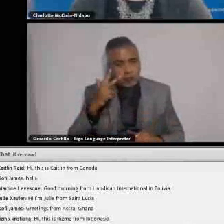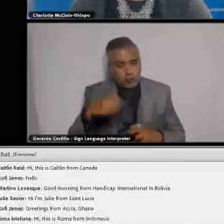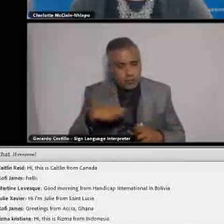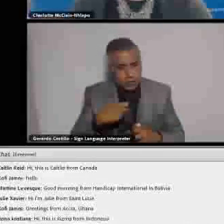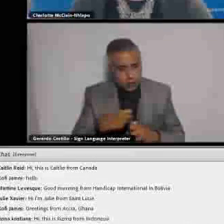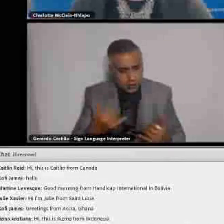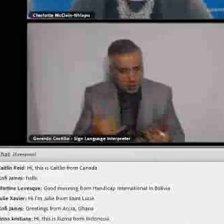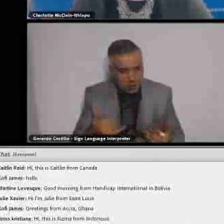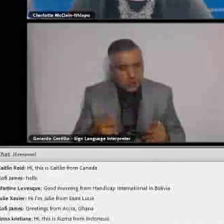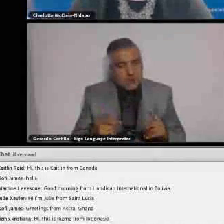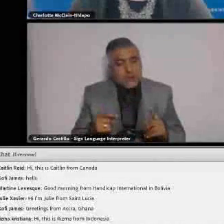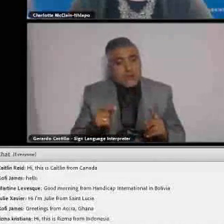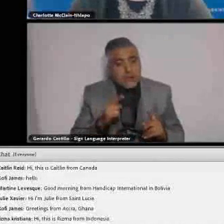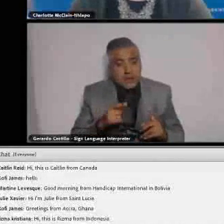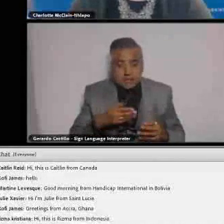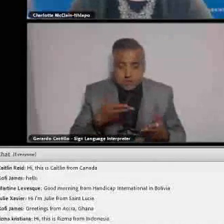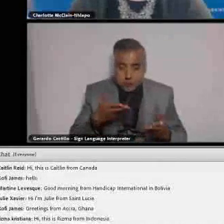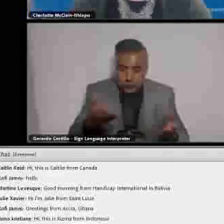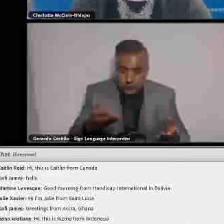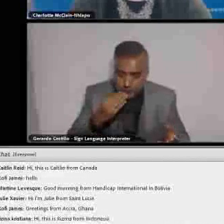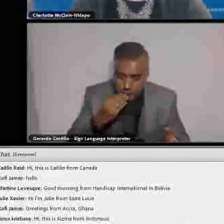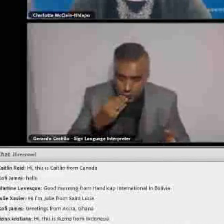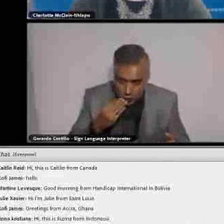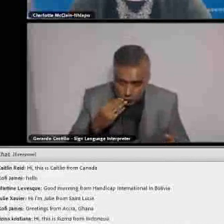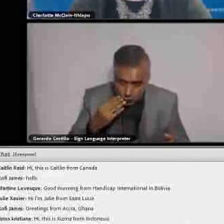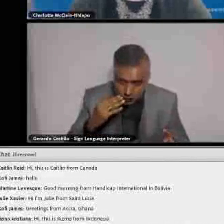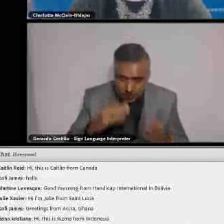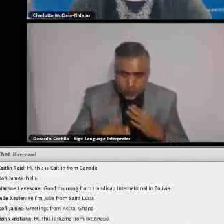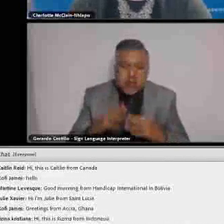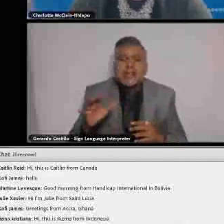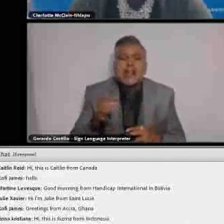They serve food to the community. It's like a coffee shop.